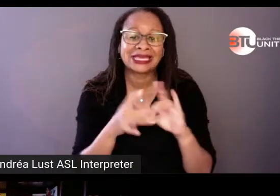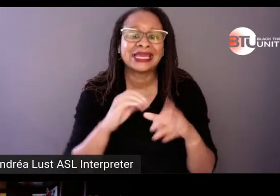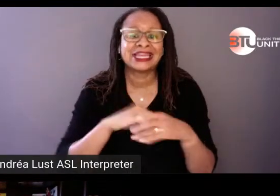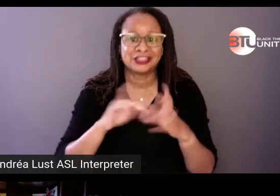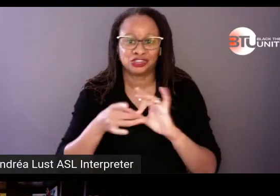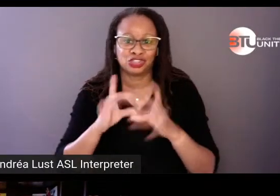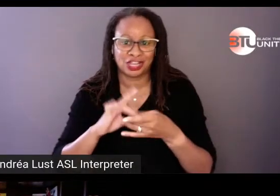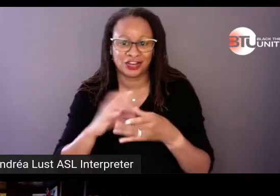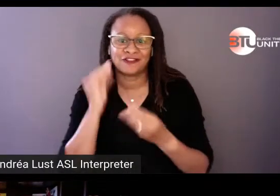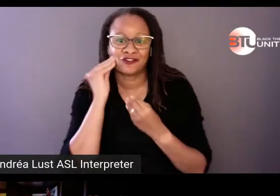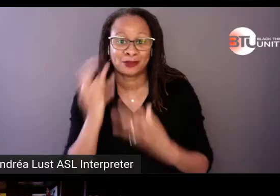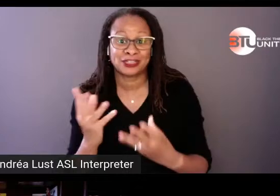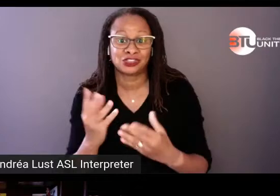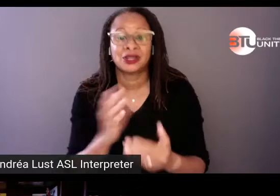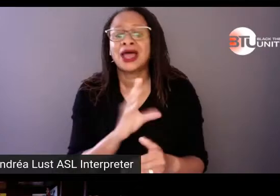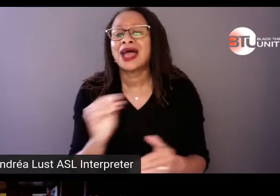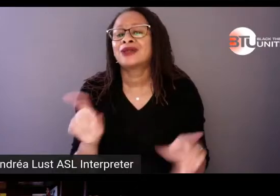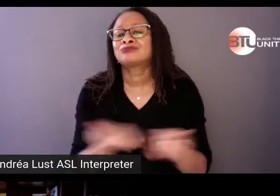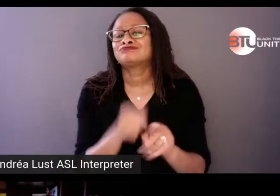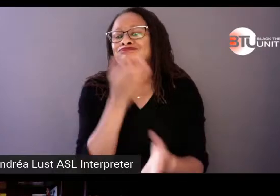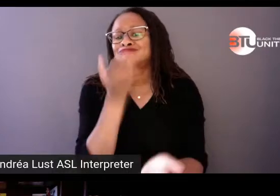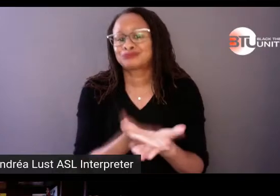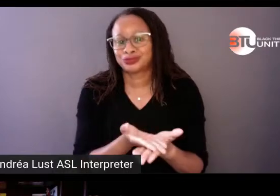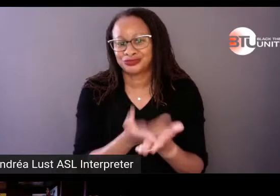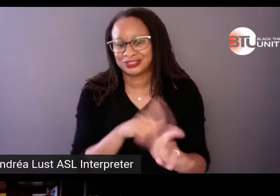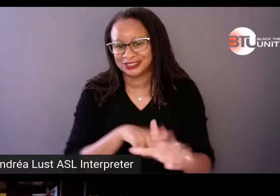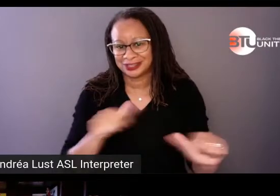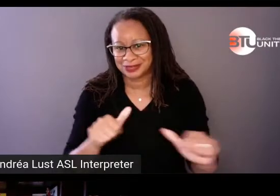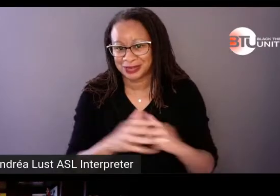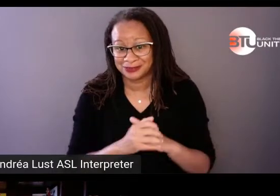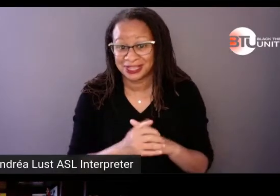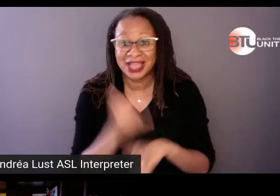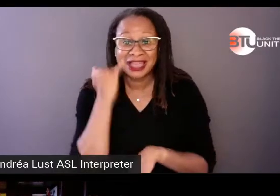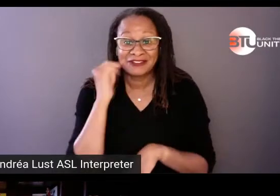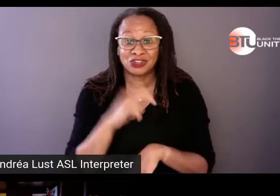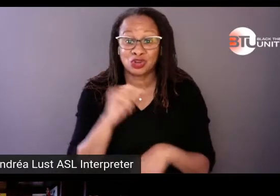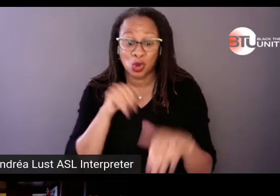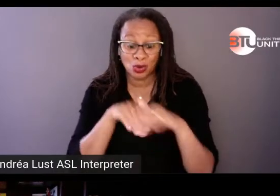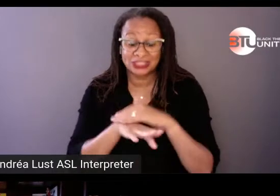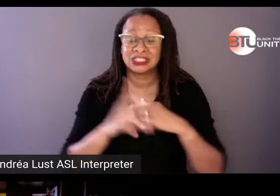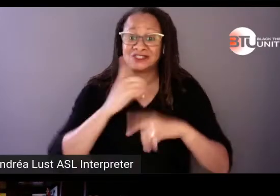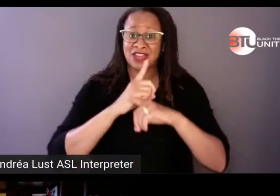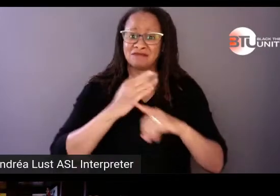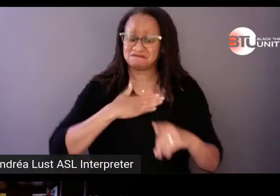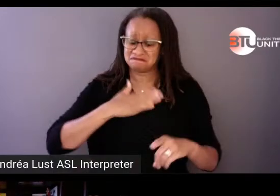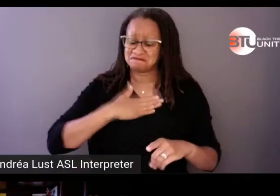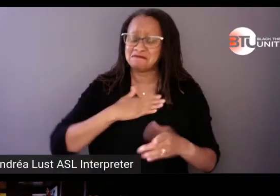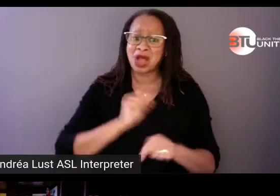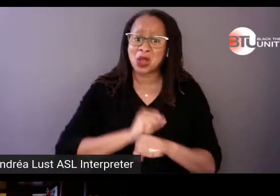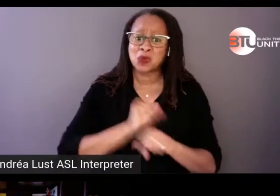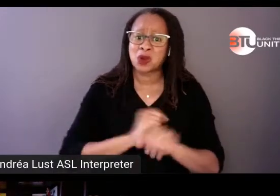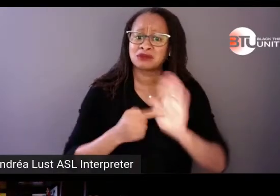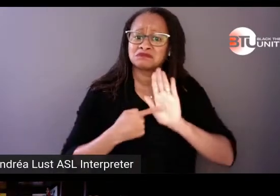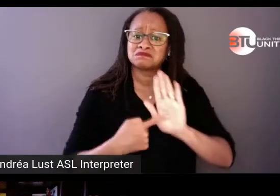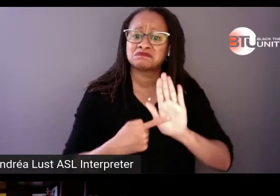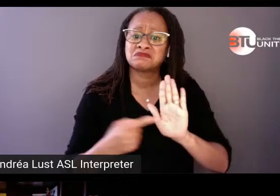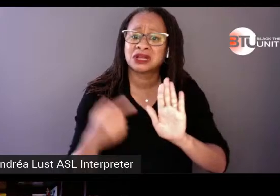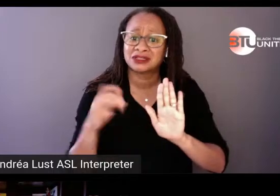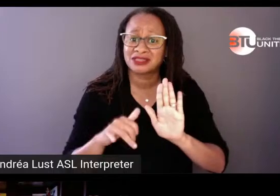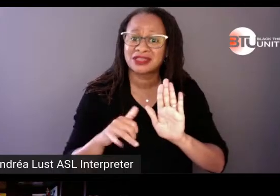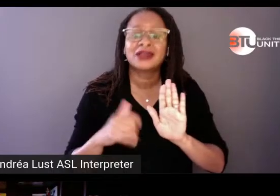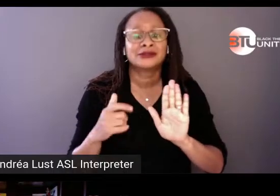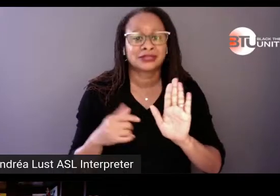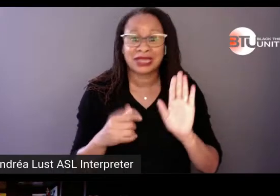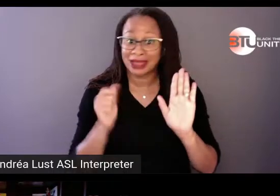information and proof such that if you ever had to go and defend that you were the author, if someone steals it, you can say, yeah, and I